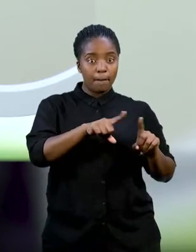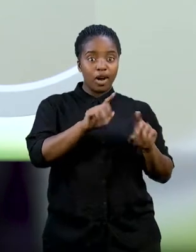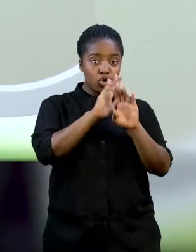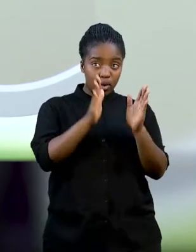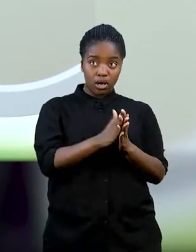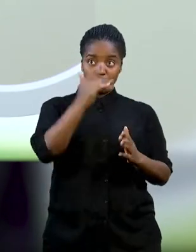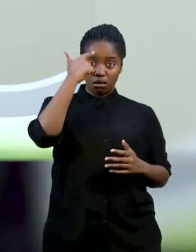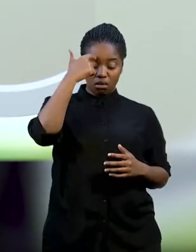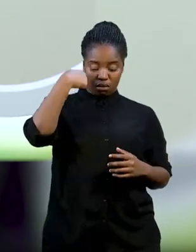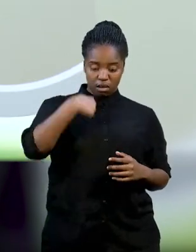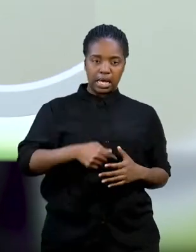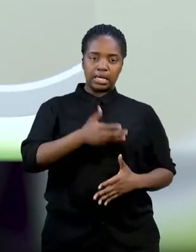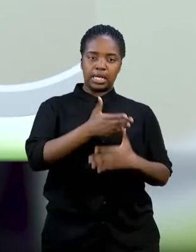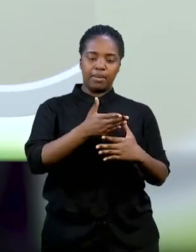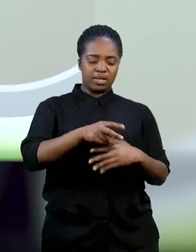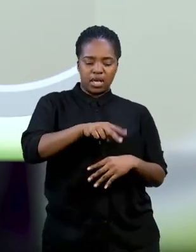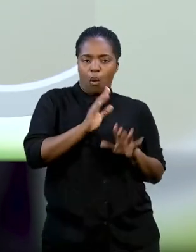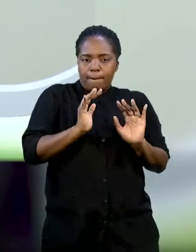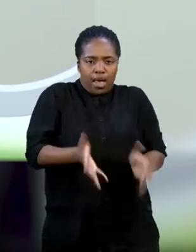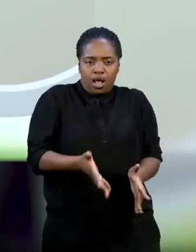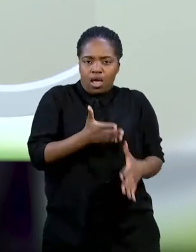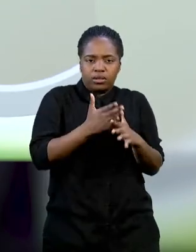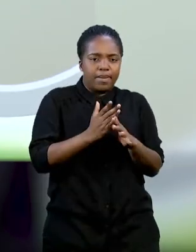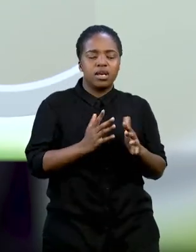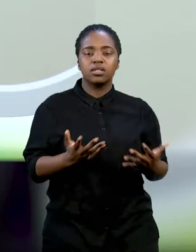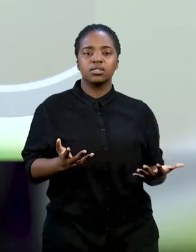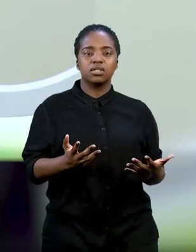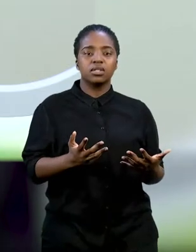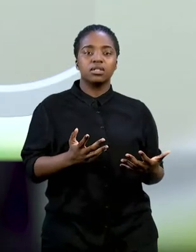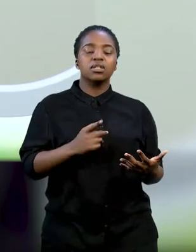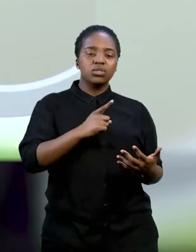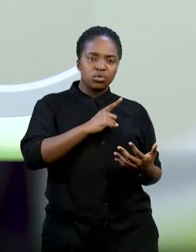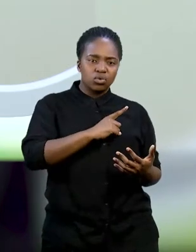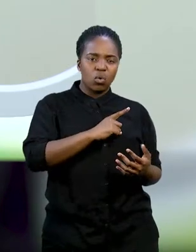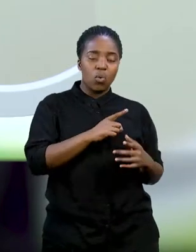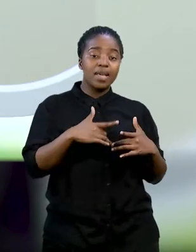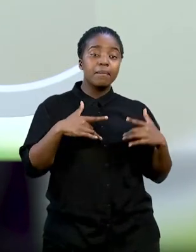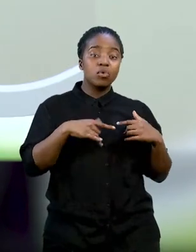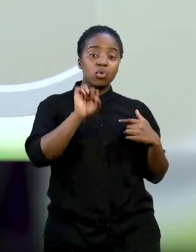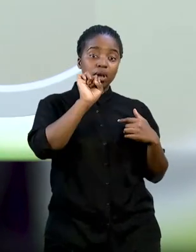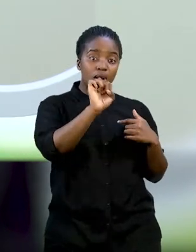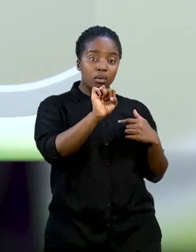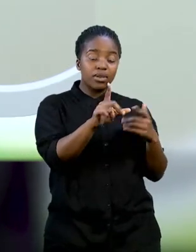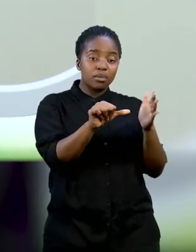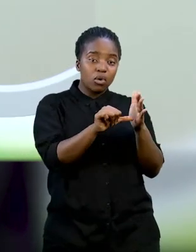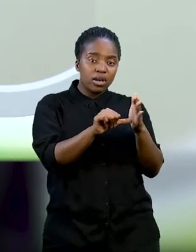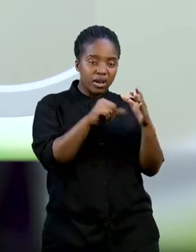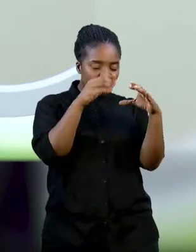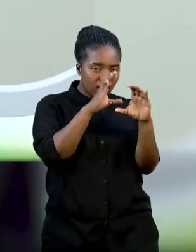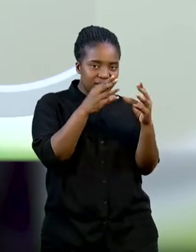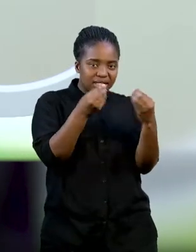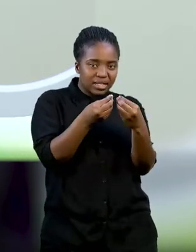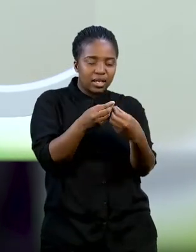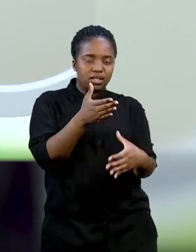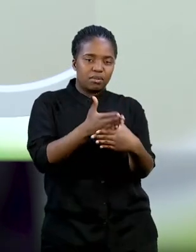sebetseng fela ke lelo ya ka ya sebetsa ene ke khono go ke jotse le ba bang hore o phile ba hao bo tsone le mongwe le